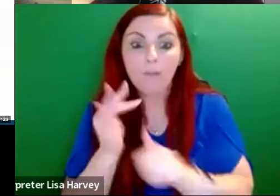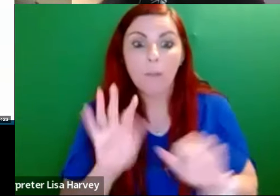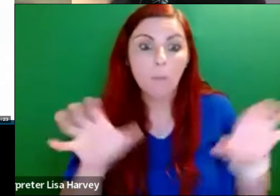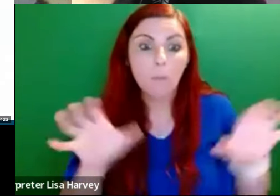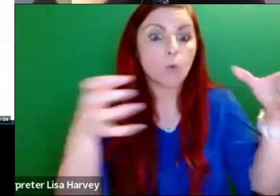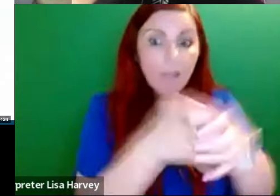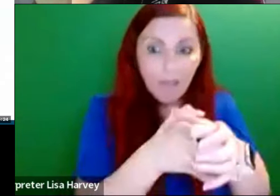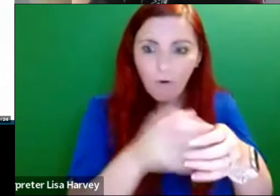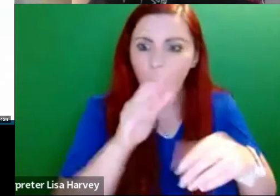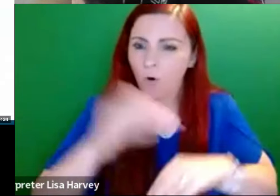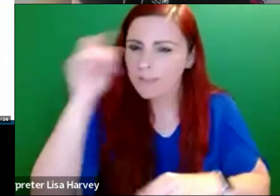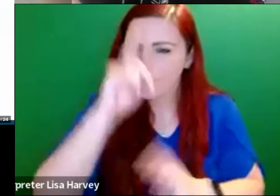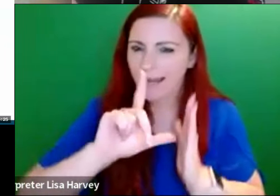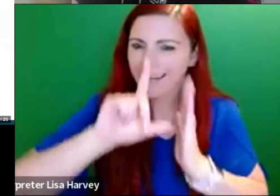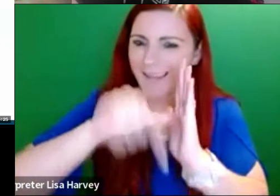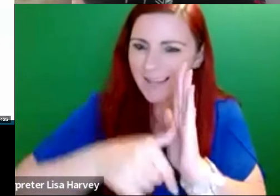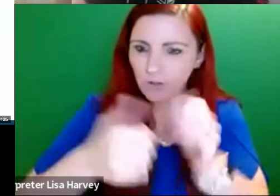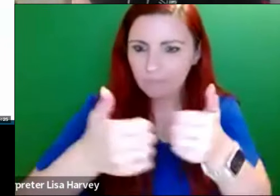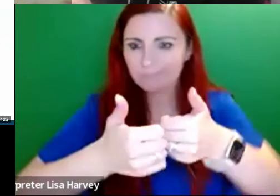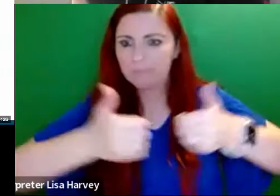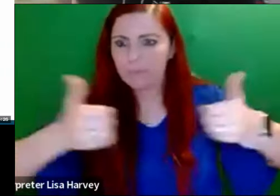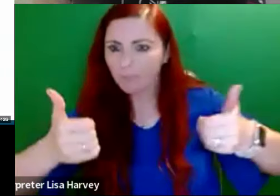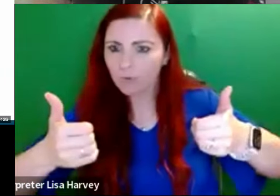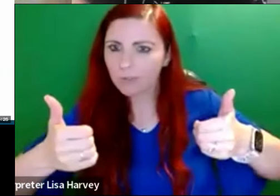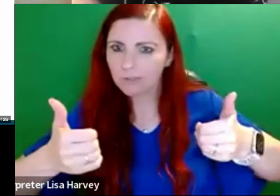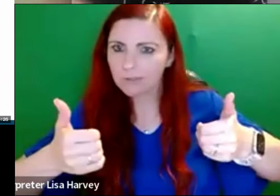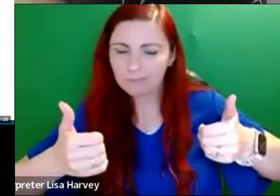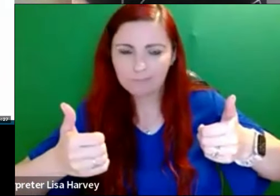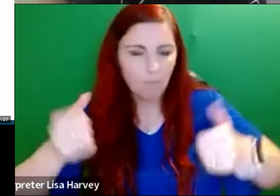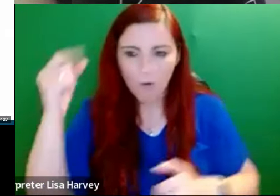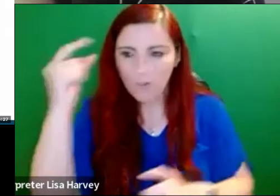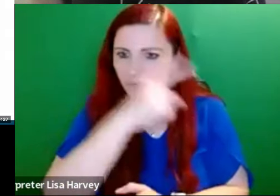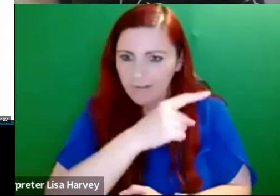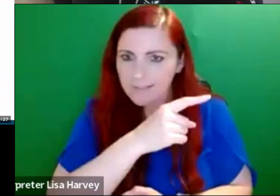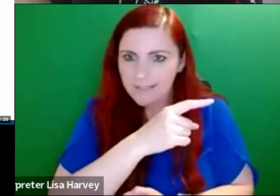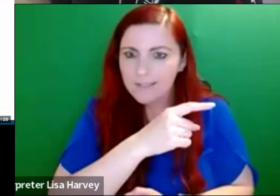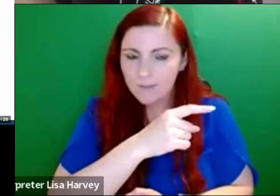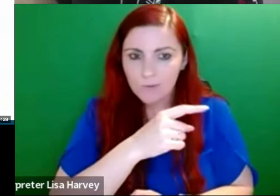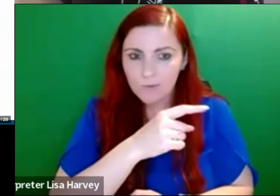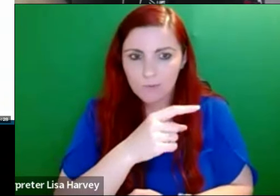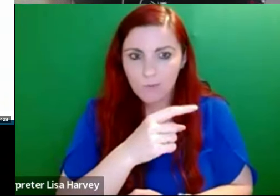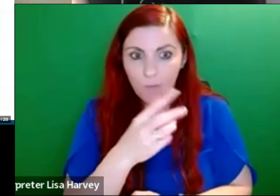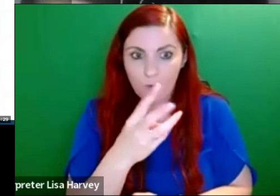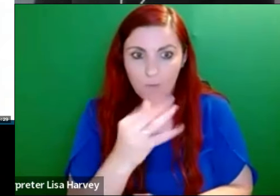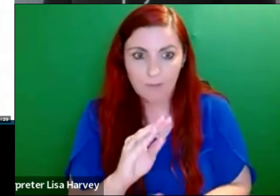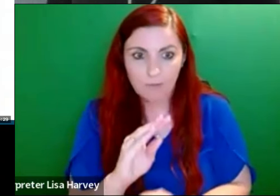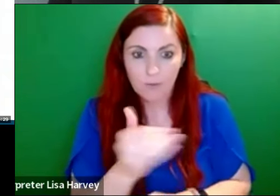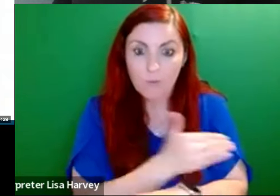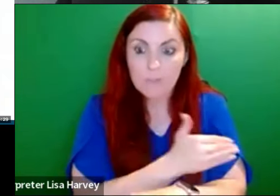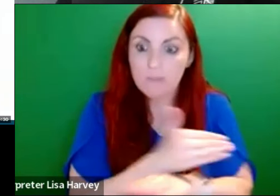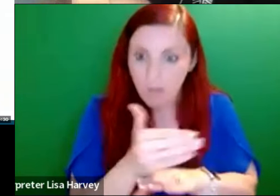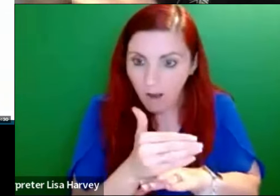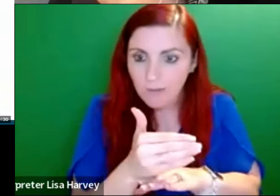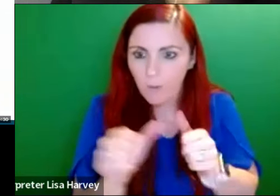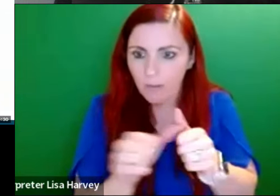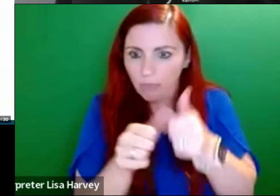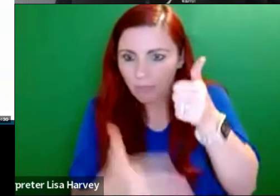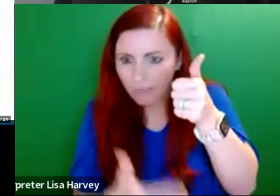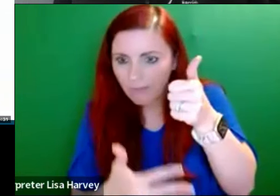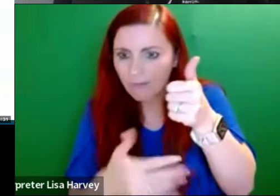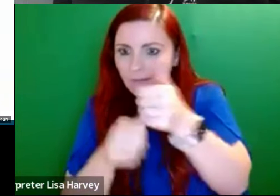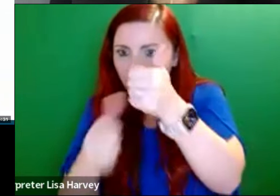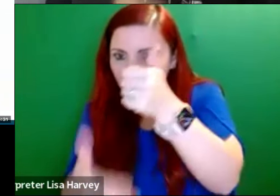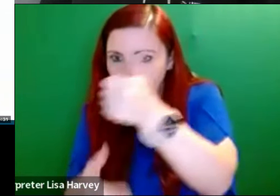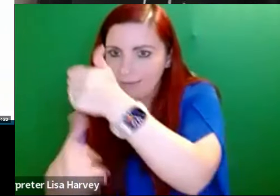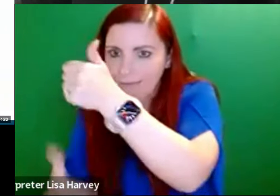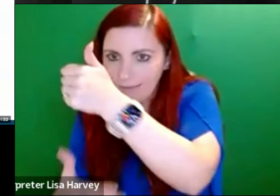if I was to tag all of these as just verb and then later on try to subcategorize them. So it's a